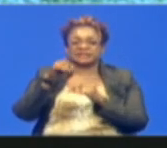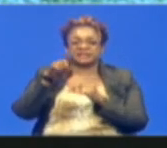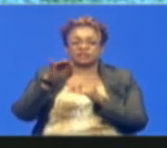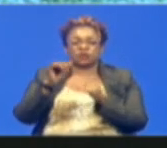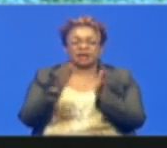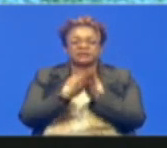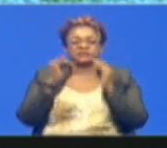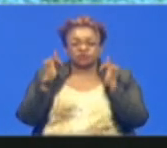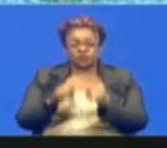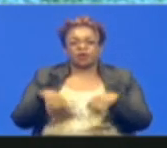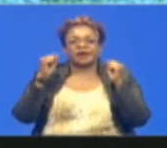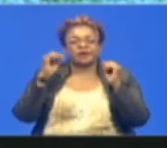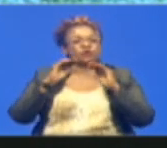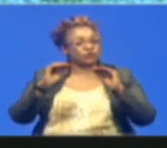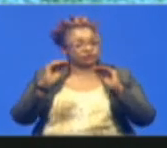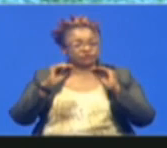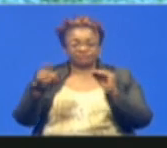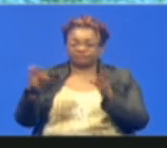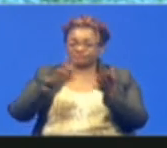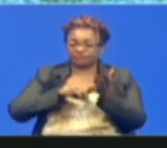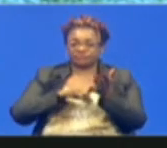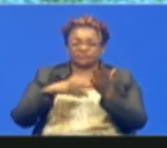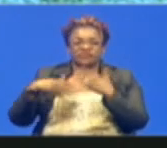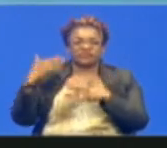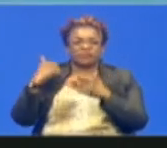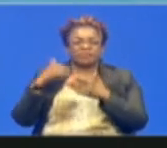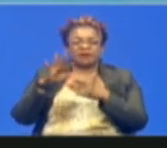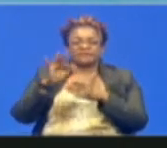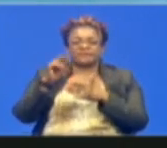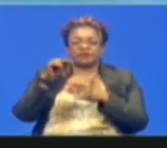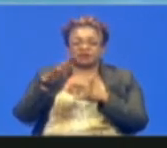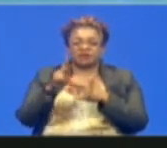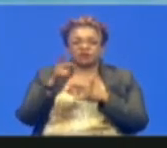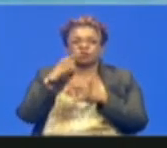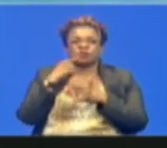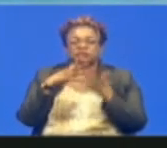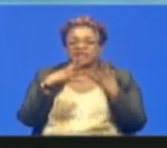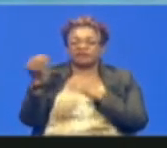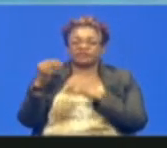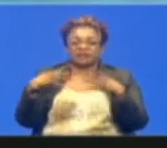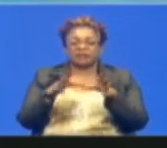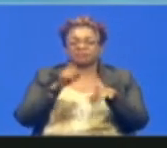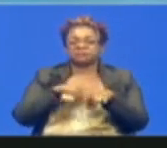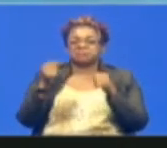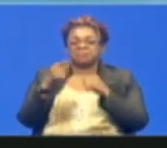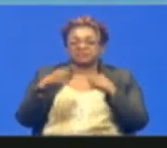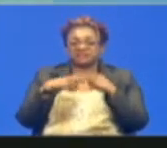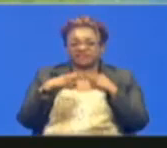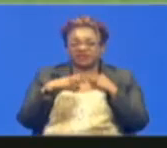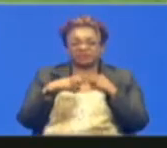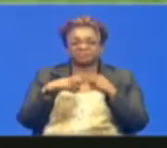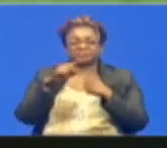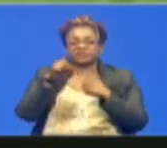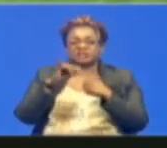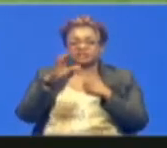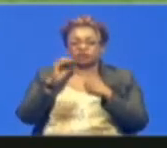a new head coach. Otieno replaces a former immediate coach Frank Ouna, who has left the club after 7 months in charge. Zico ended